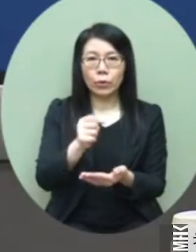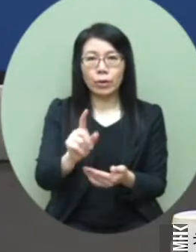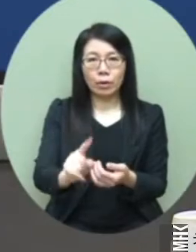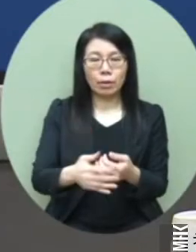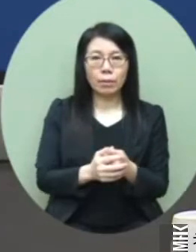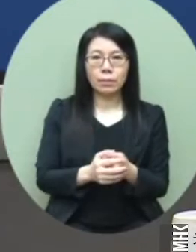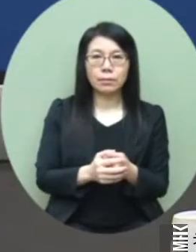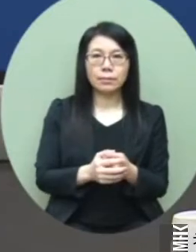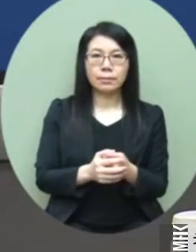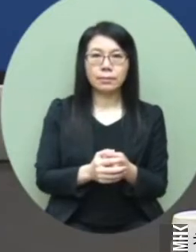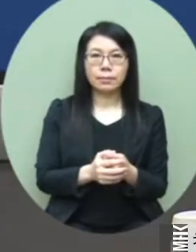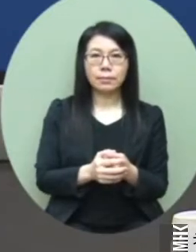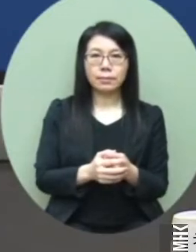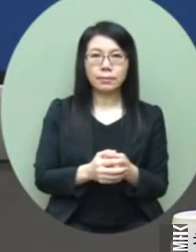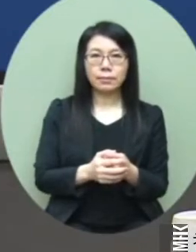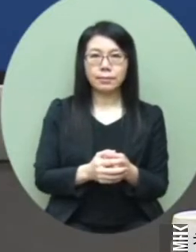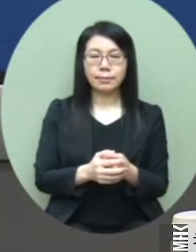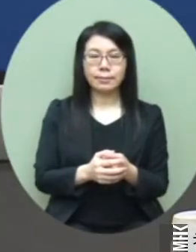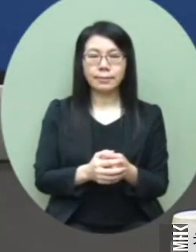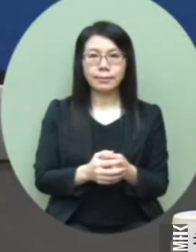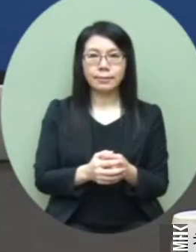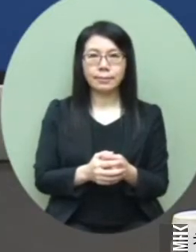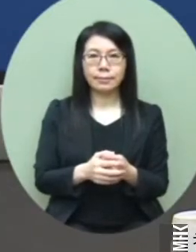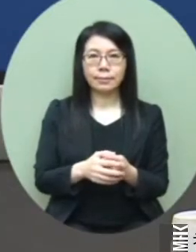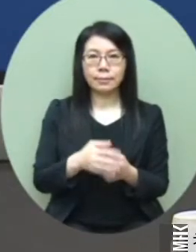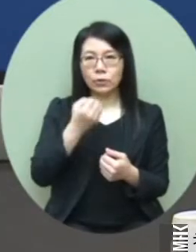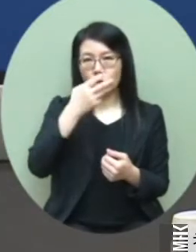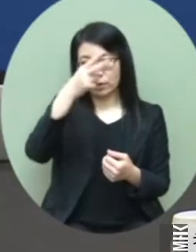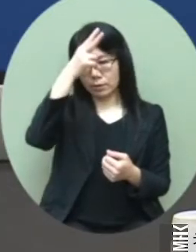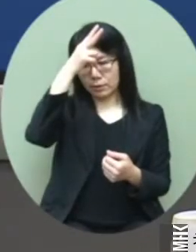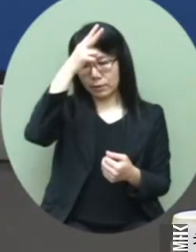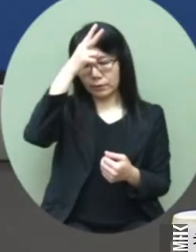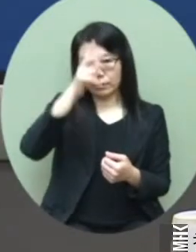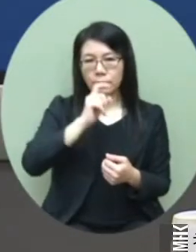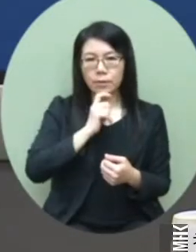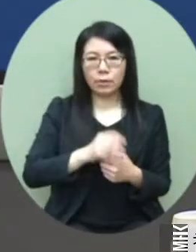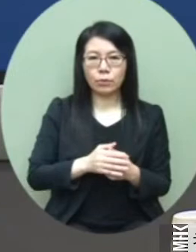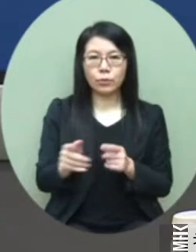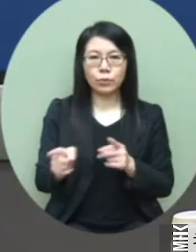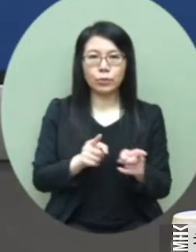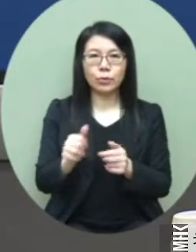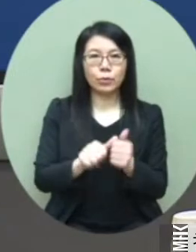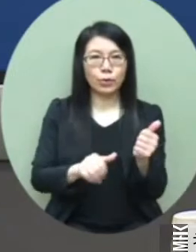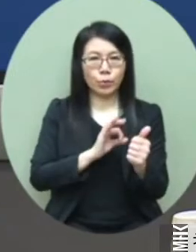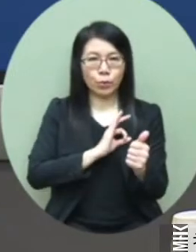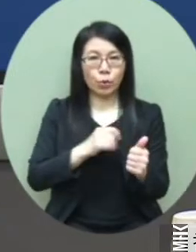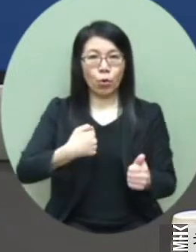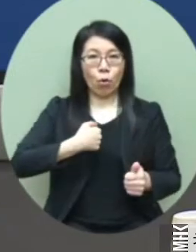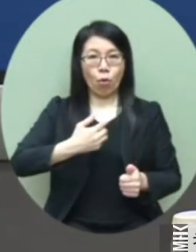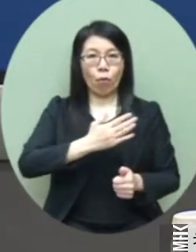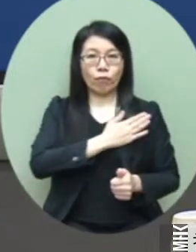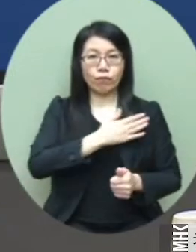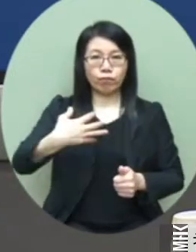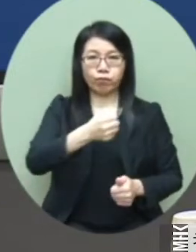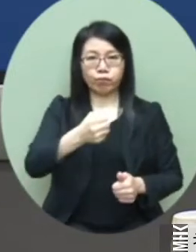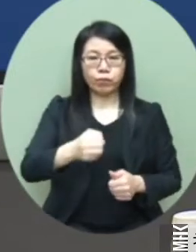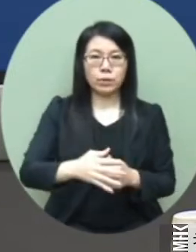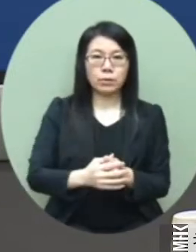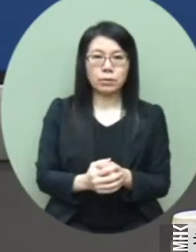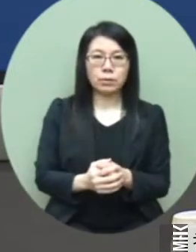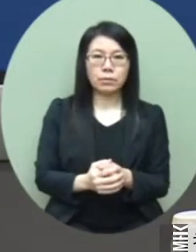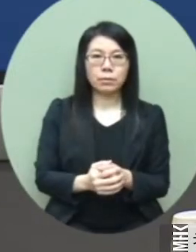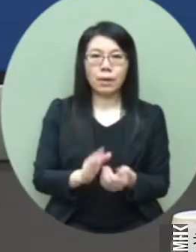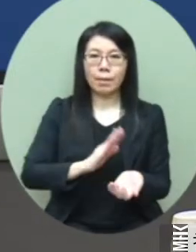myself within the Hong Kong SAR government, which has been set up since the epidemic hit us in